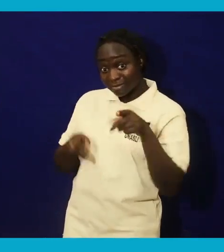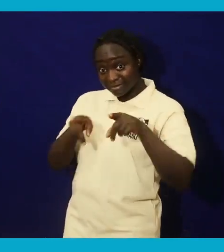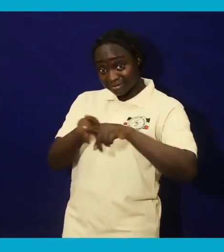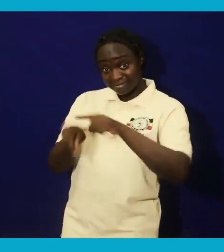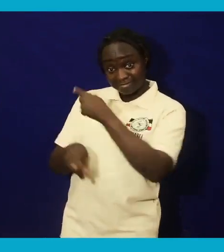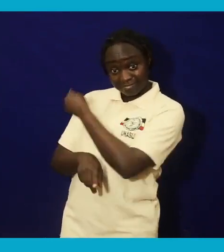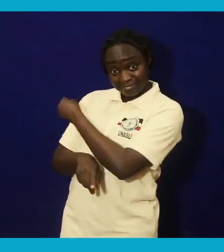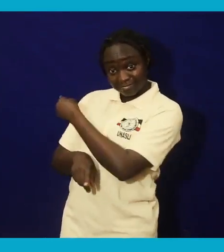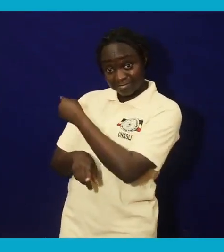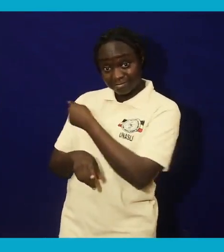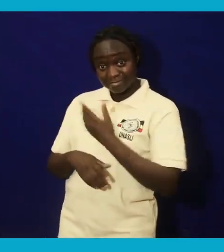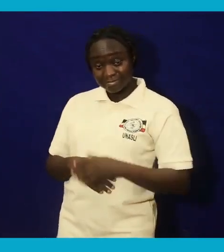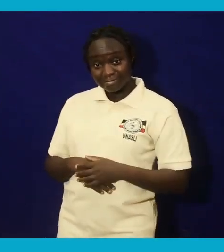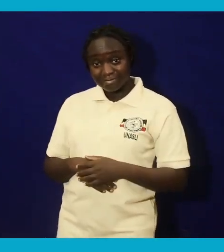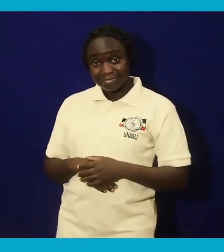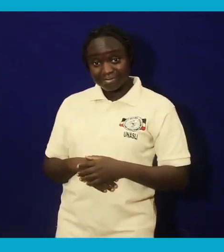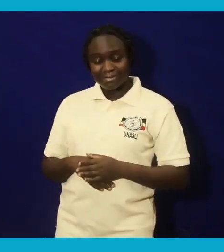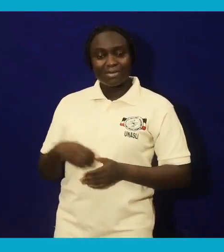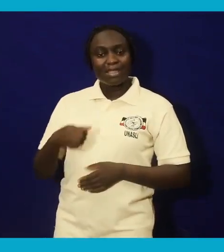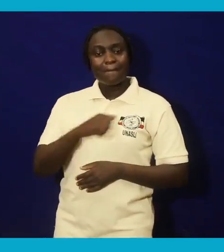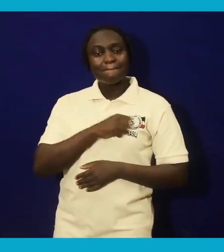The word mother.